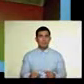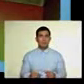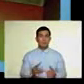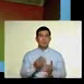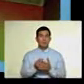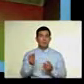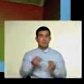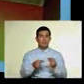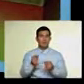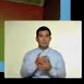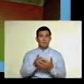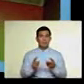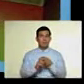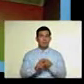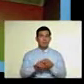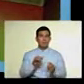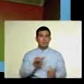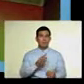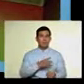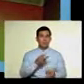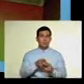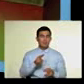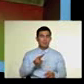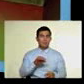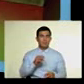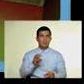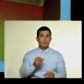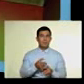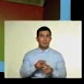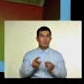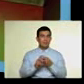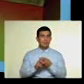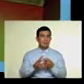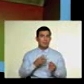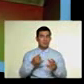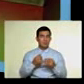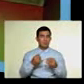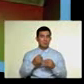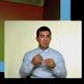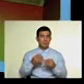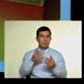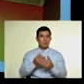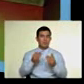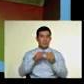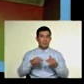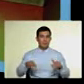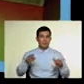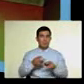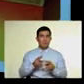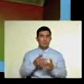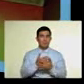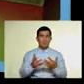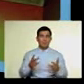Bir-biriga qarshi yo'nalishda siljiyotgan plitalar to'qnashishidan yer posti bukilib, yoysimon